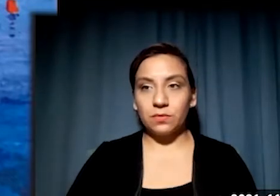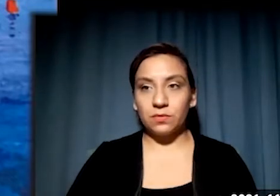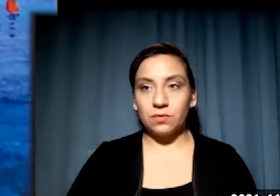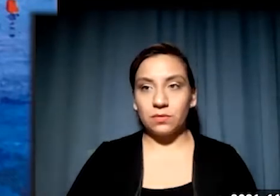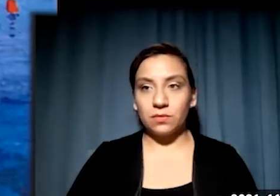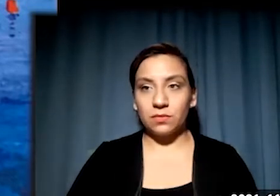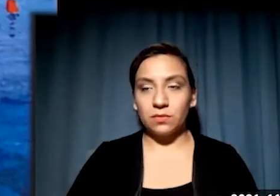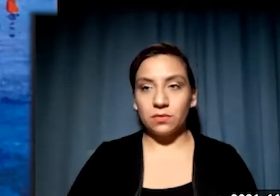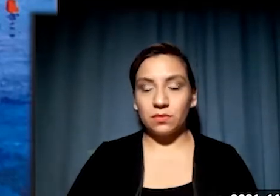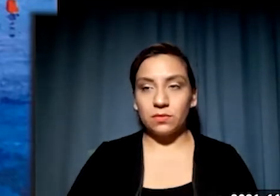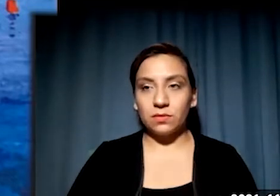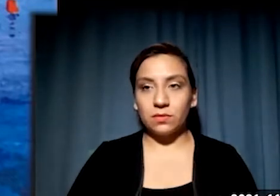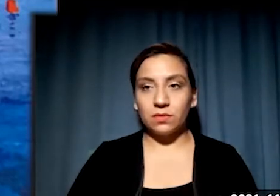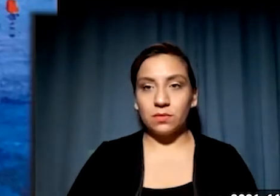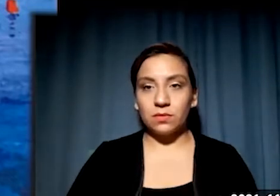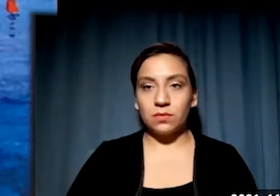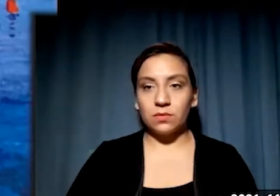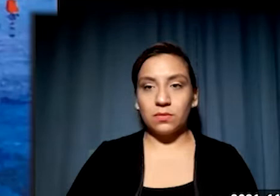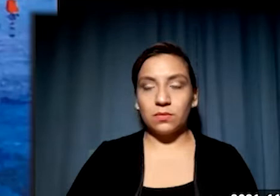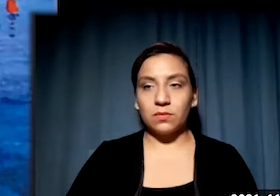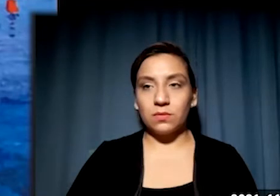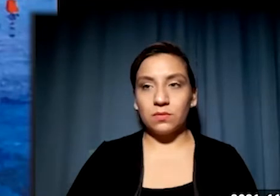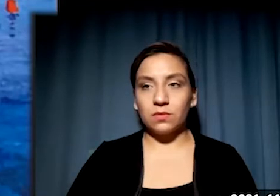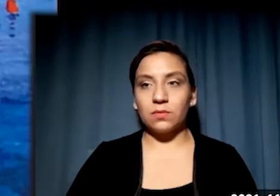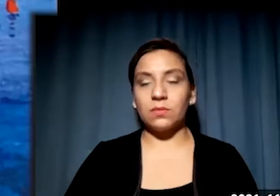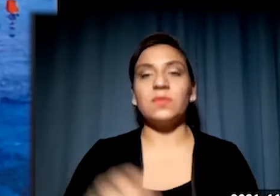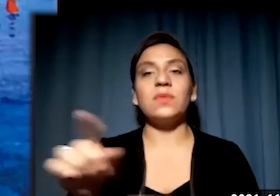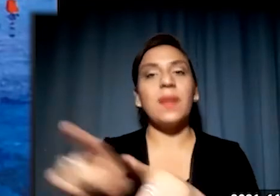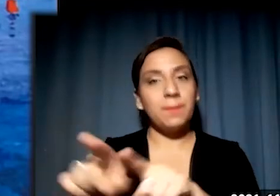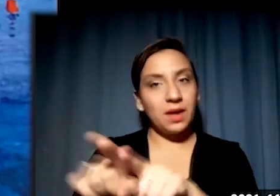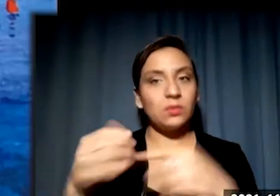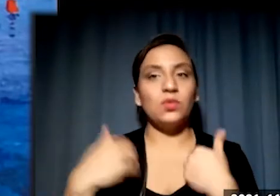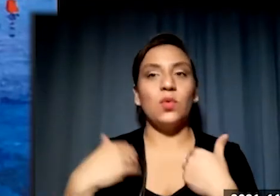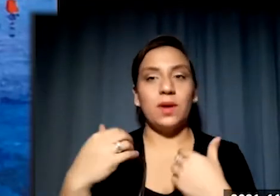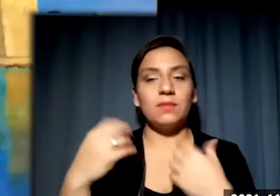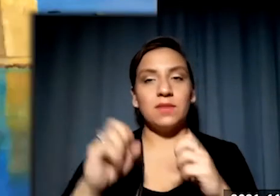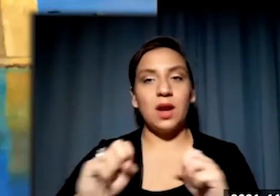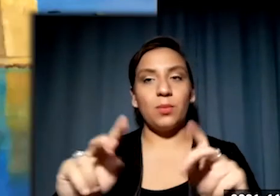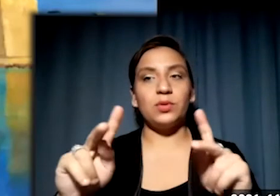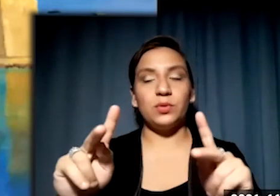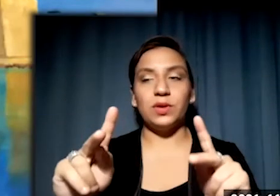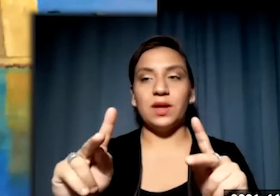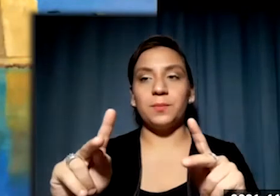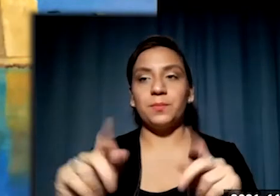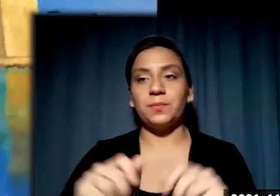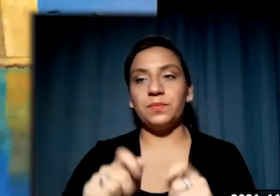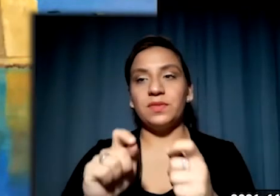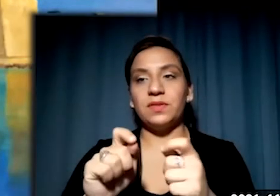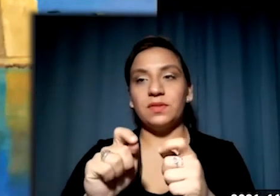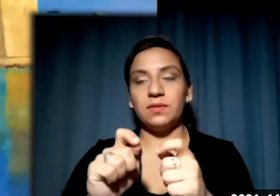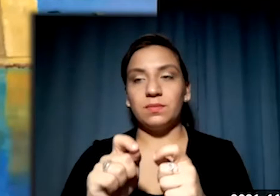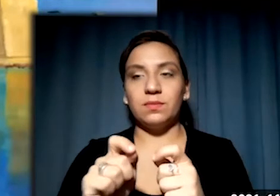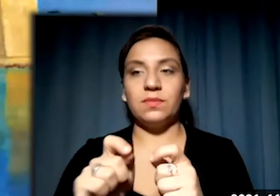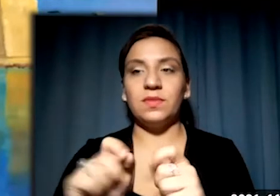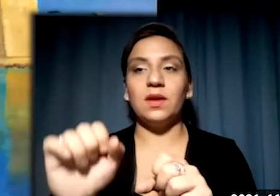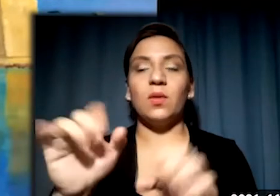in 2020. Text I had the opportunity to edit with Dr. Lisette Cabrera Salcedo. La Ciudad en el Tiempo had the